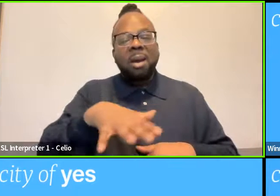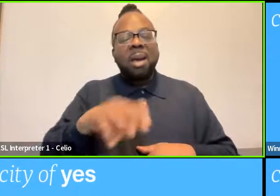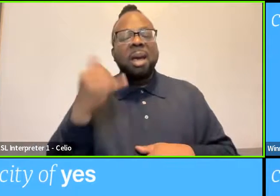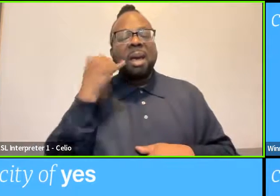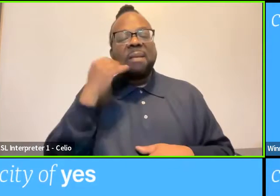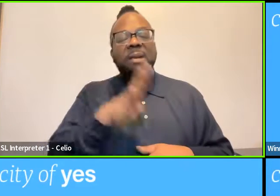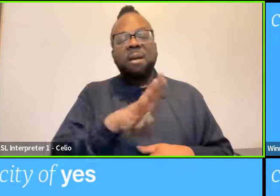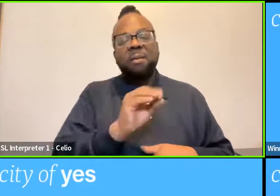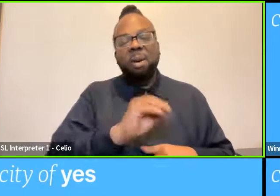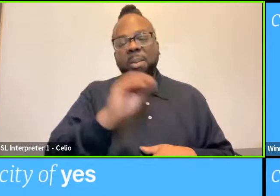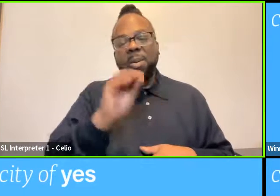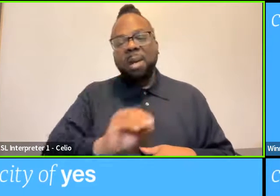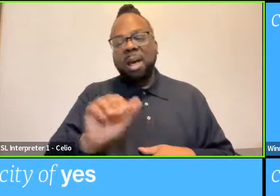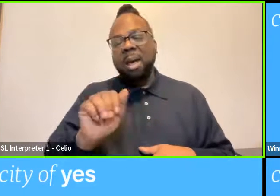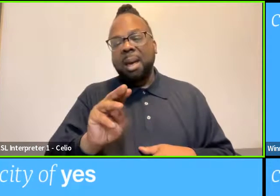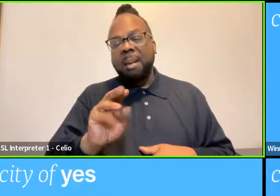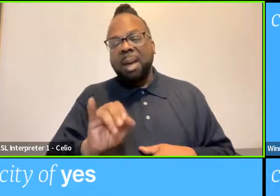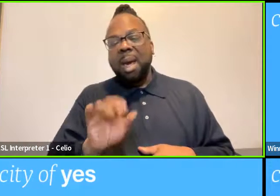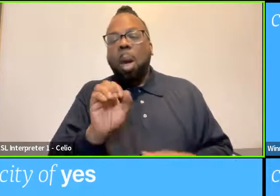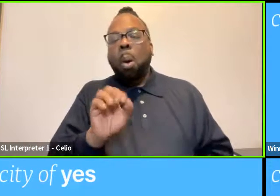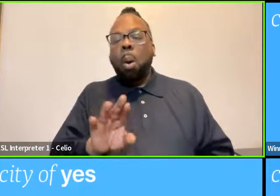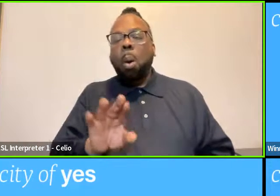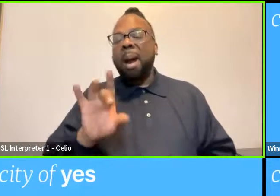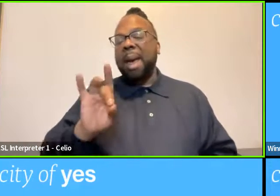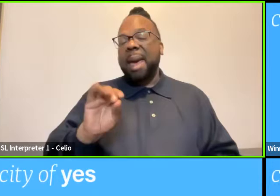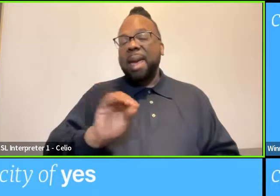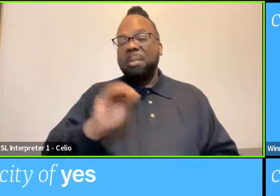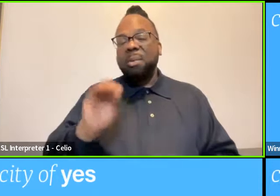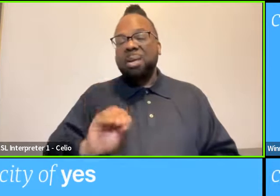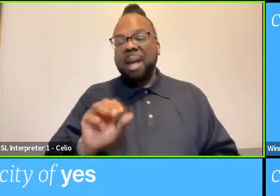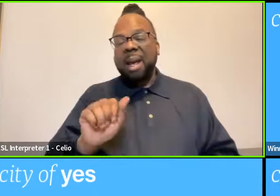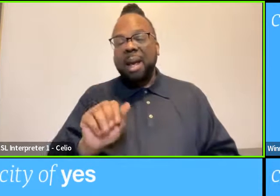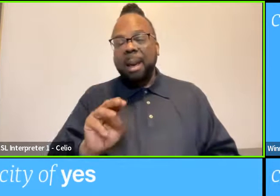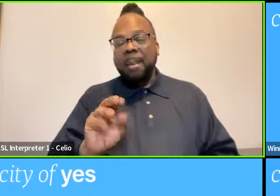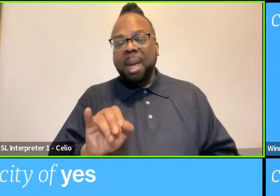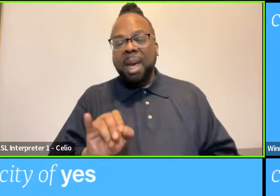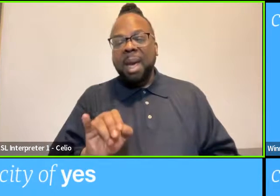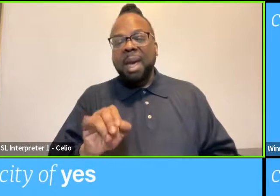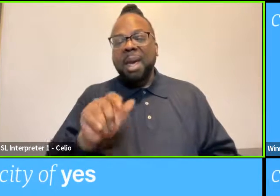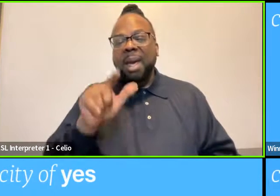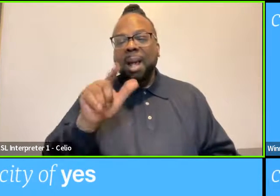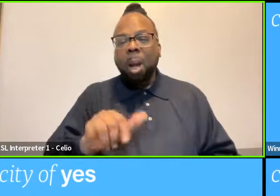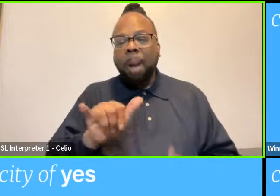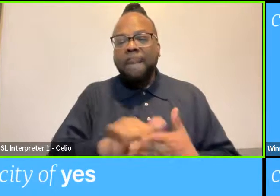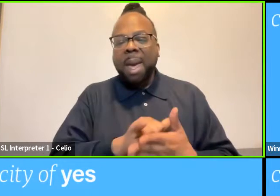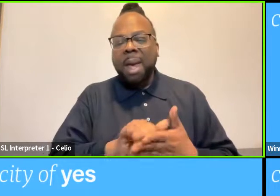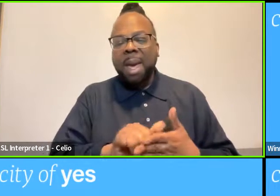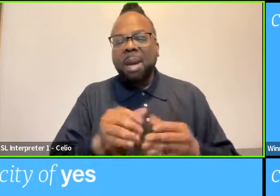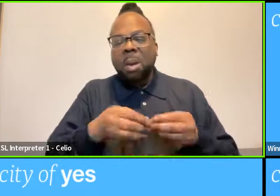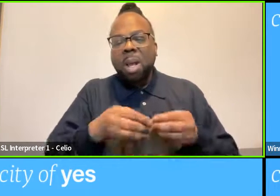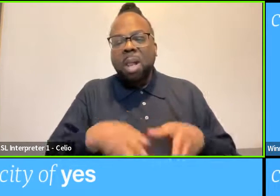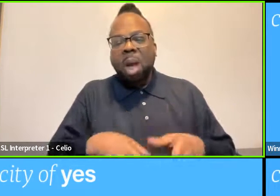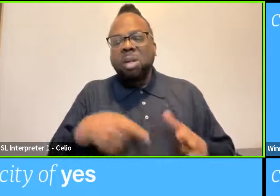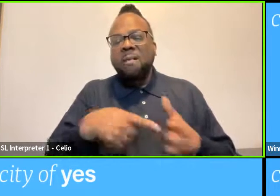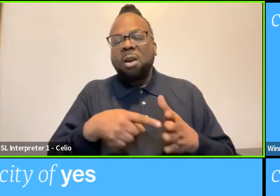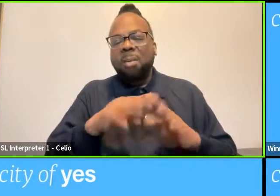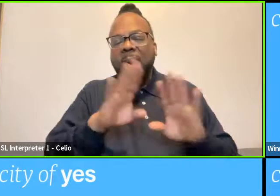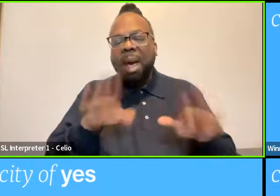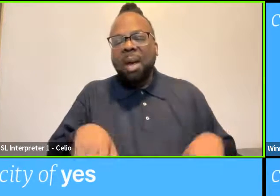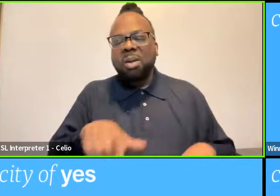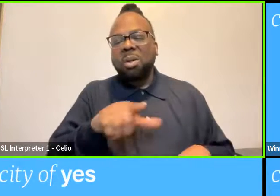40% of AMI or you do 80% of AMI, again, in Lower Manhattan, we've lost affordable housing because 421A has